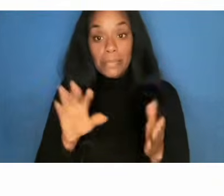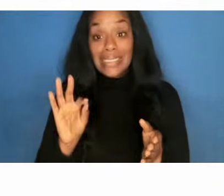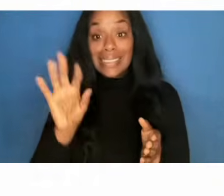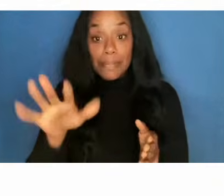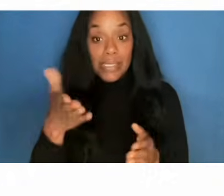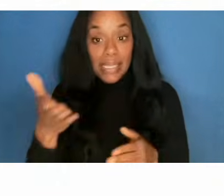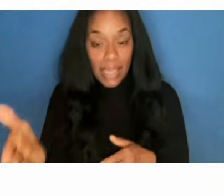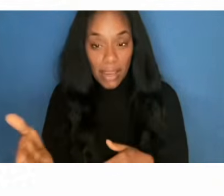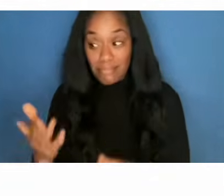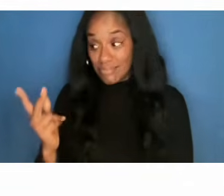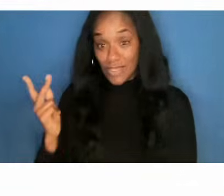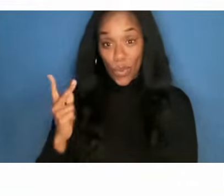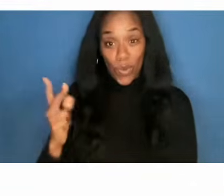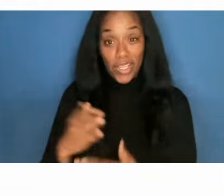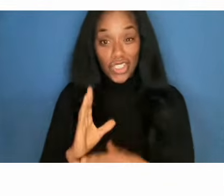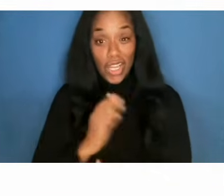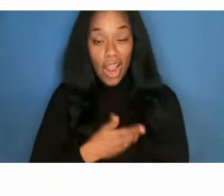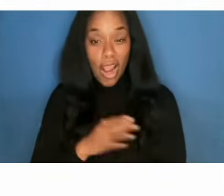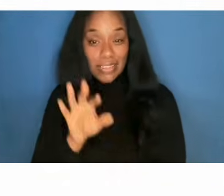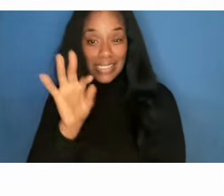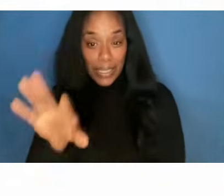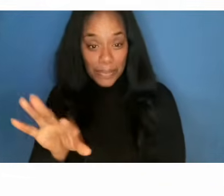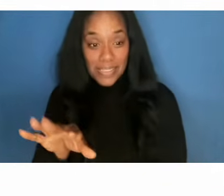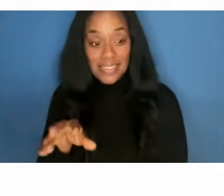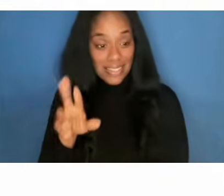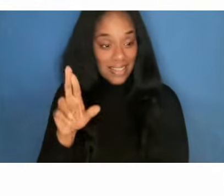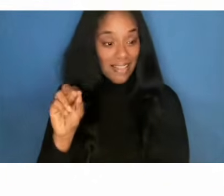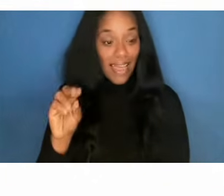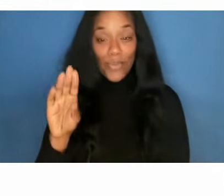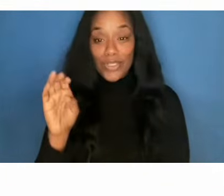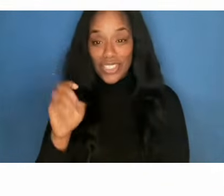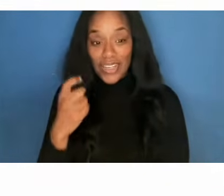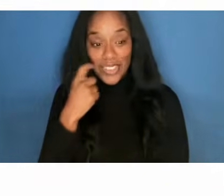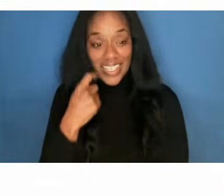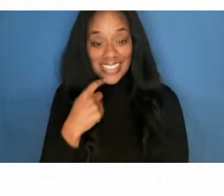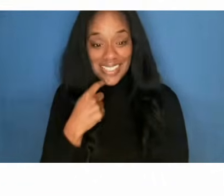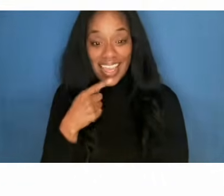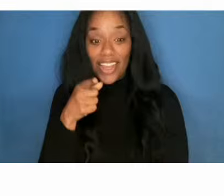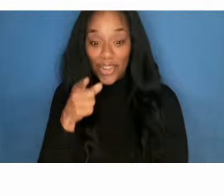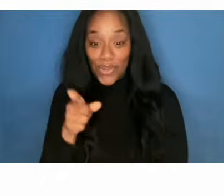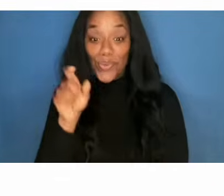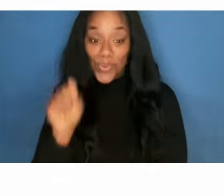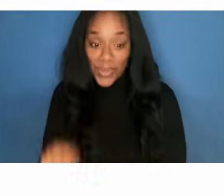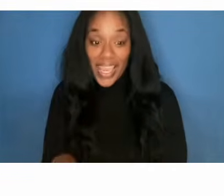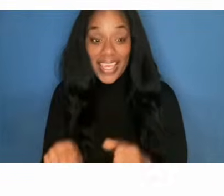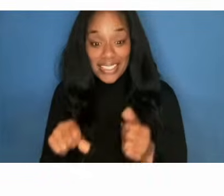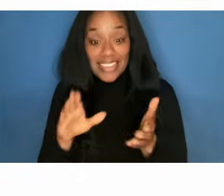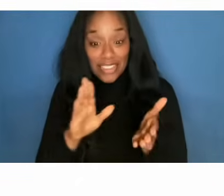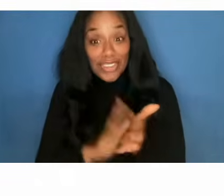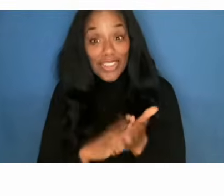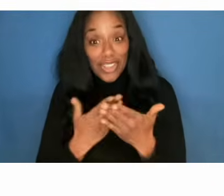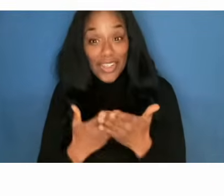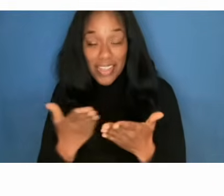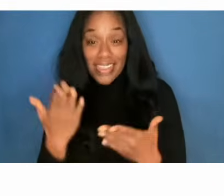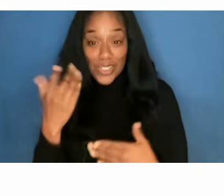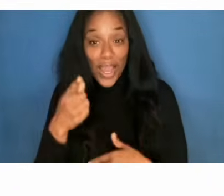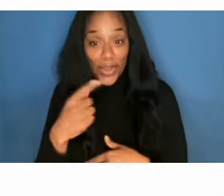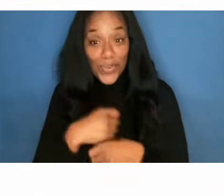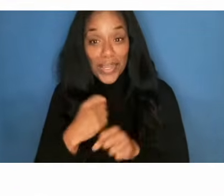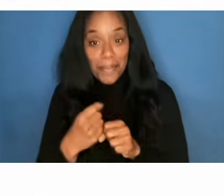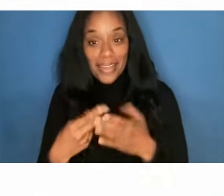because, yeah, Rochelle said it. Jess, you just plain cook. So that's why you can whip up a soup in 15